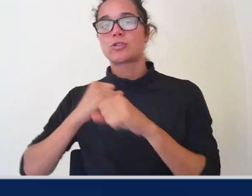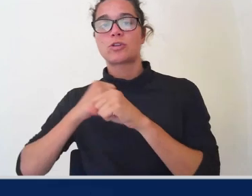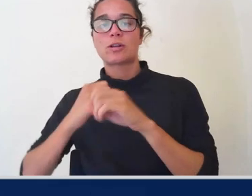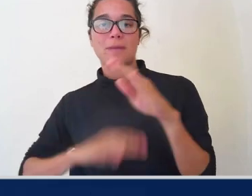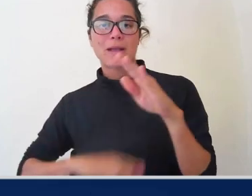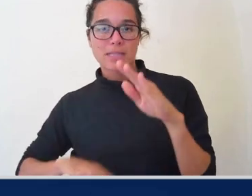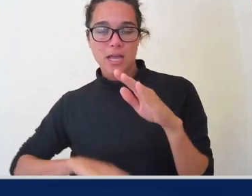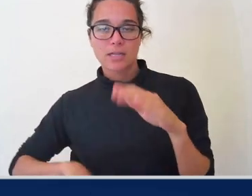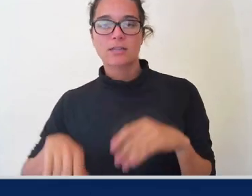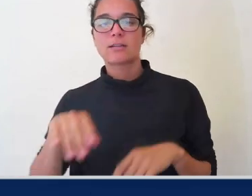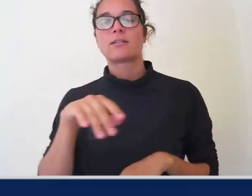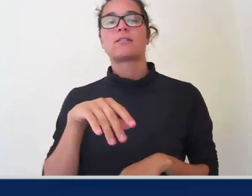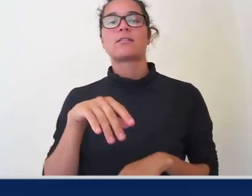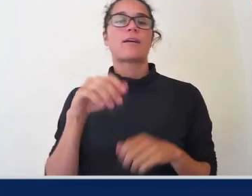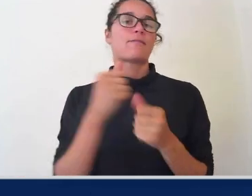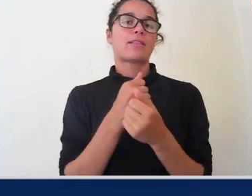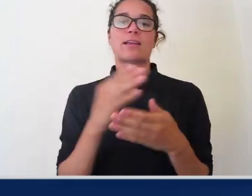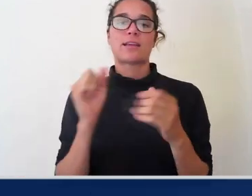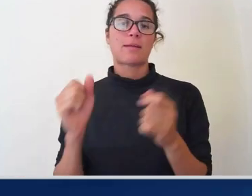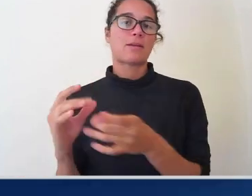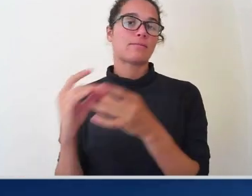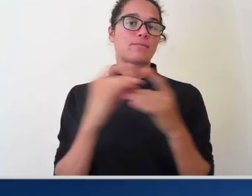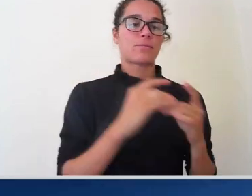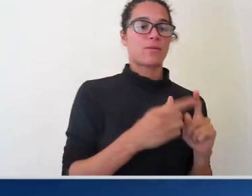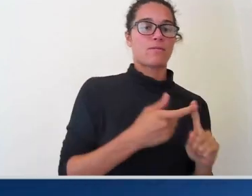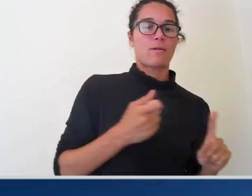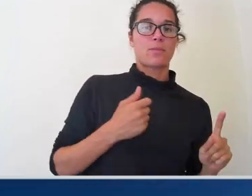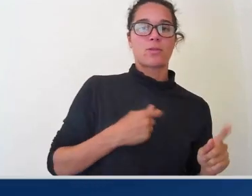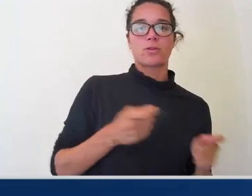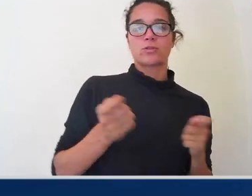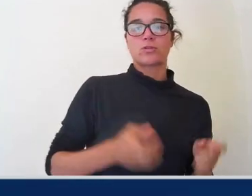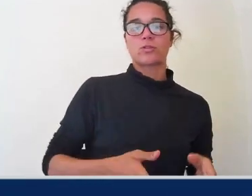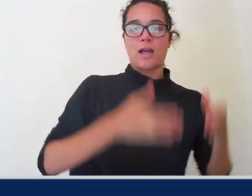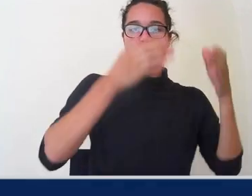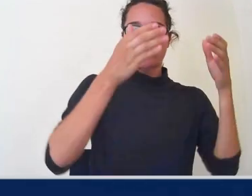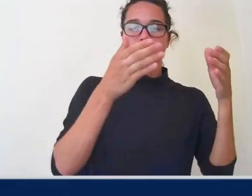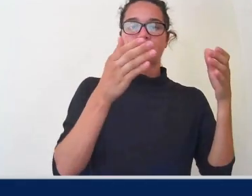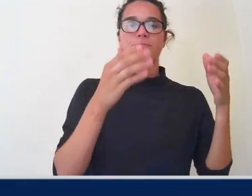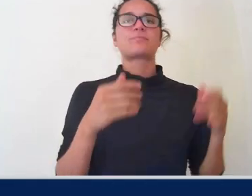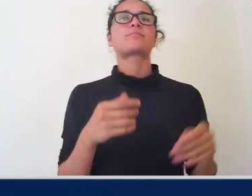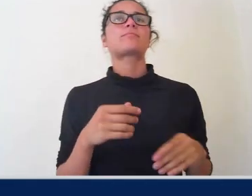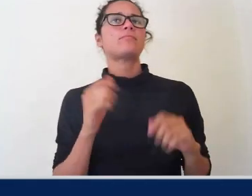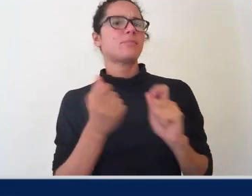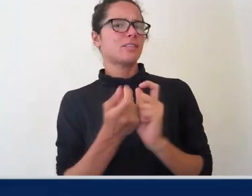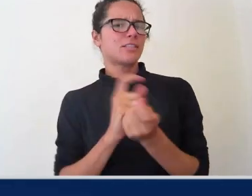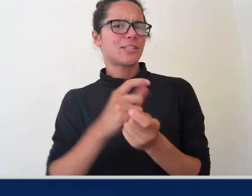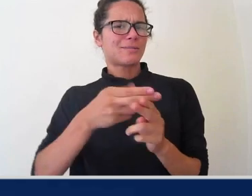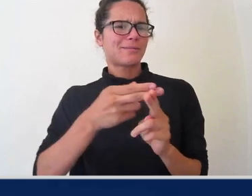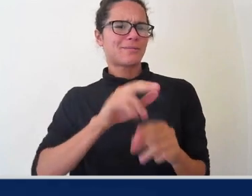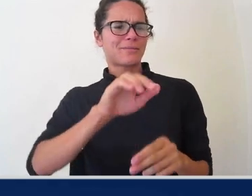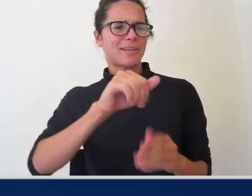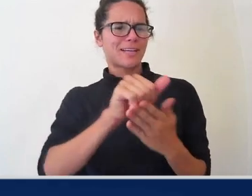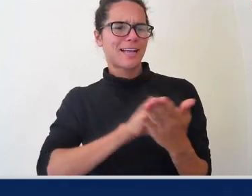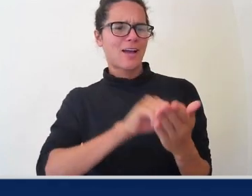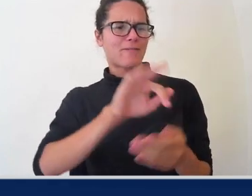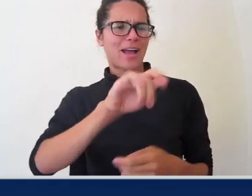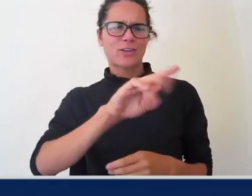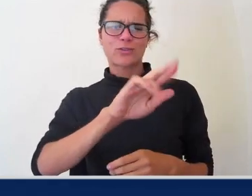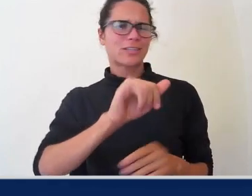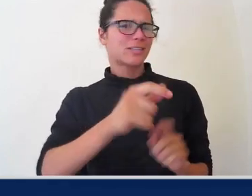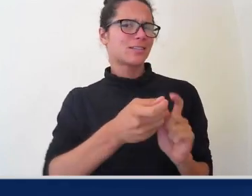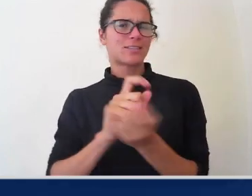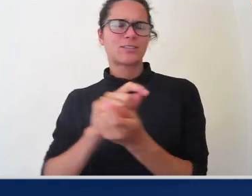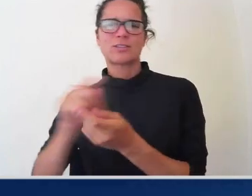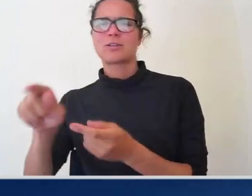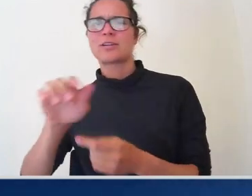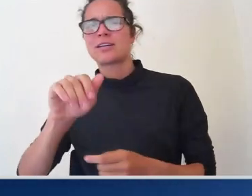done directly from Control Tower. Can I put in a feature request and rename it from Account Factory to Account Baking Zone? I'll take that into consideration for